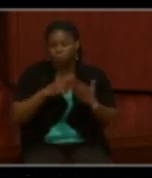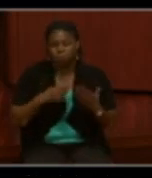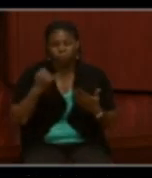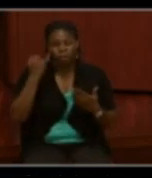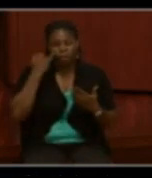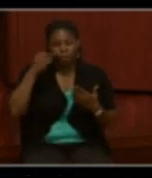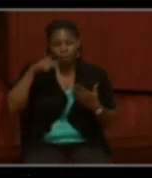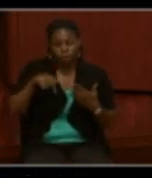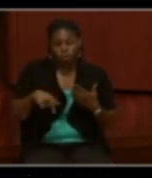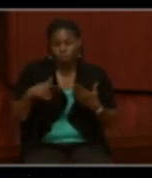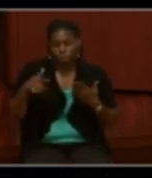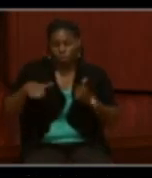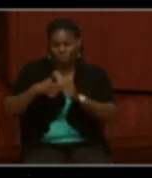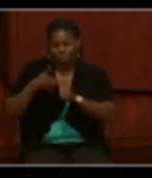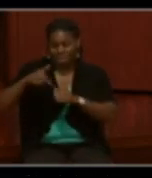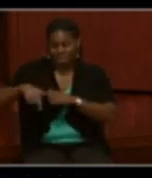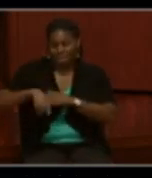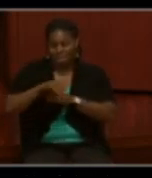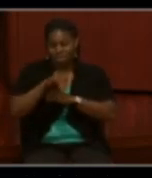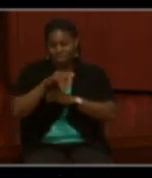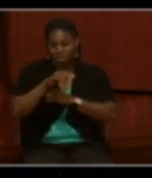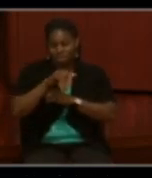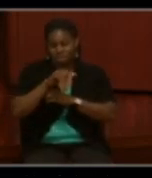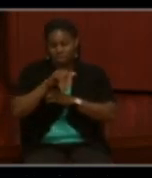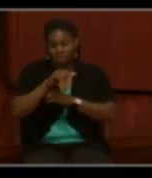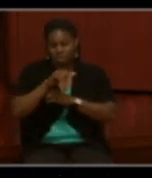this individual, Alexander Stewart,